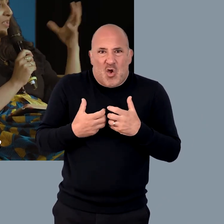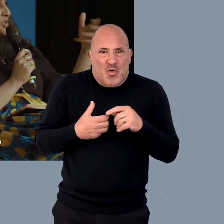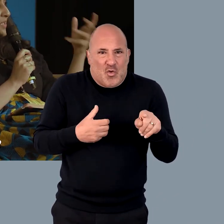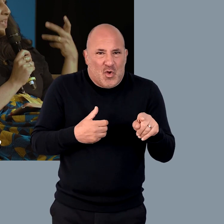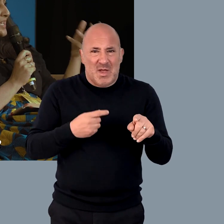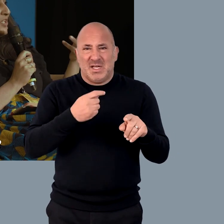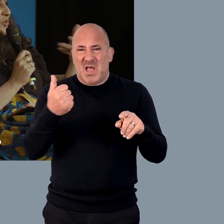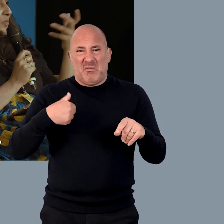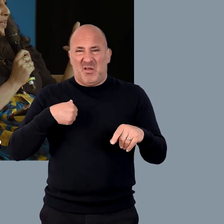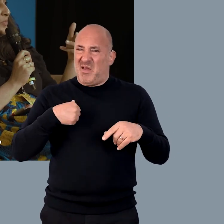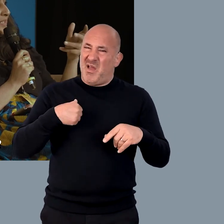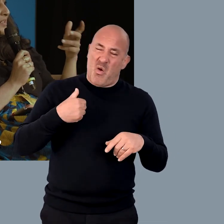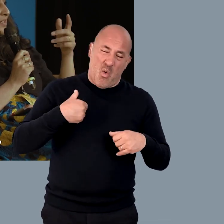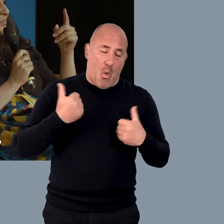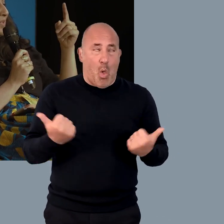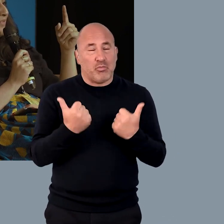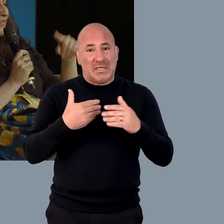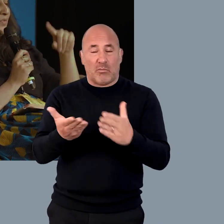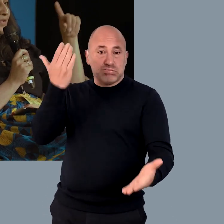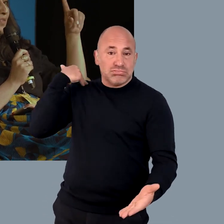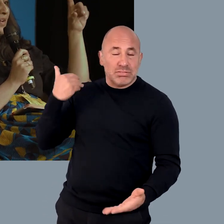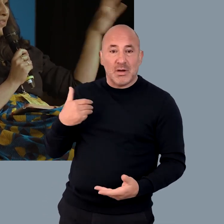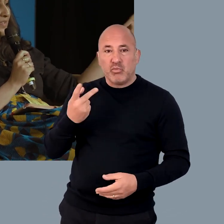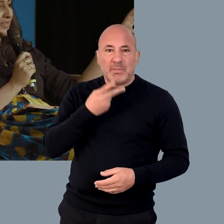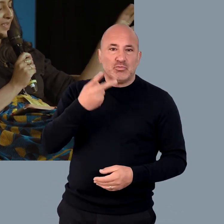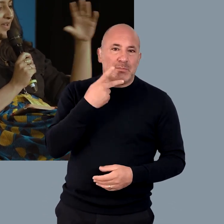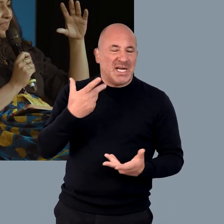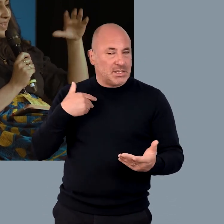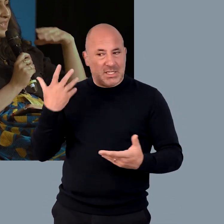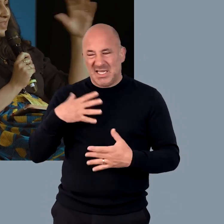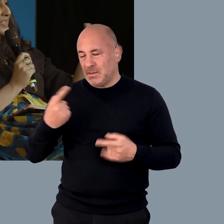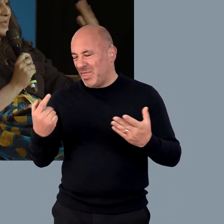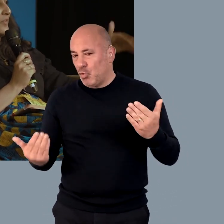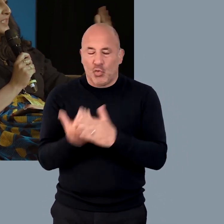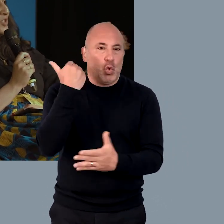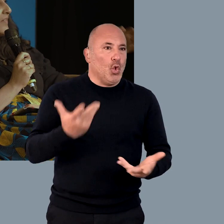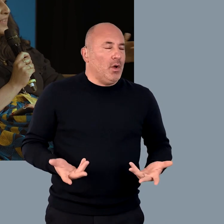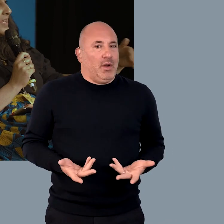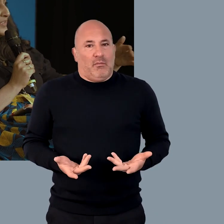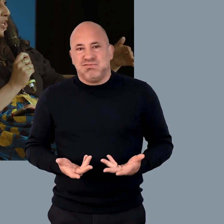starting out and do need that initial, how do we start? But it feels for others that the same